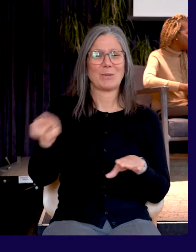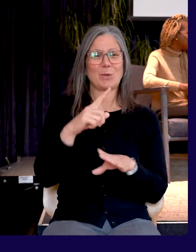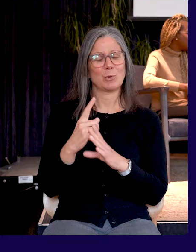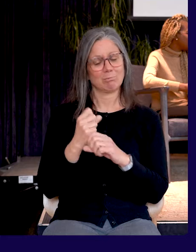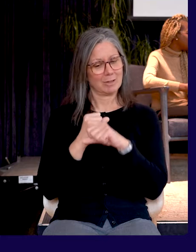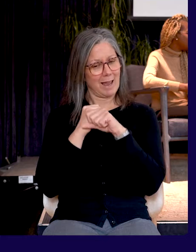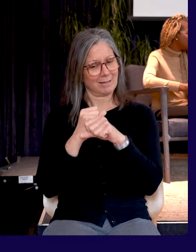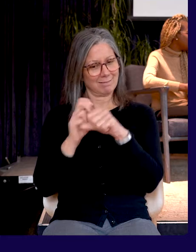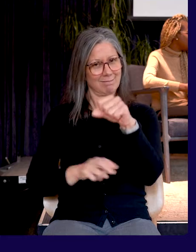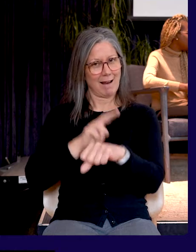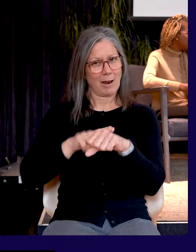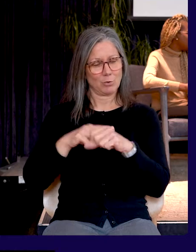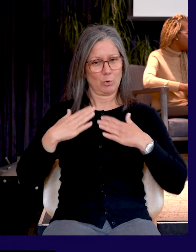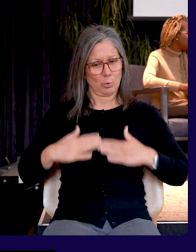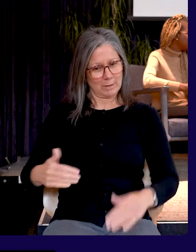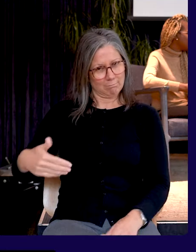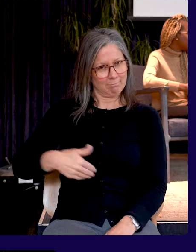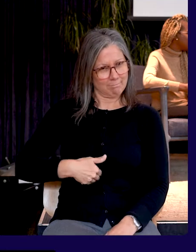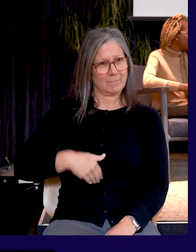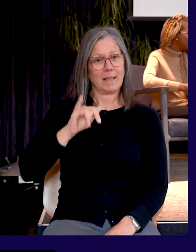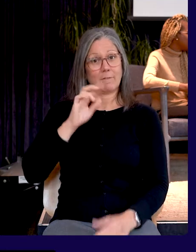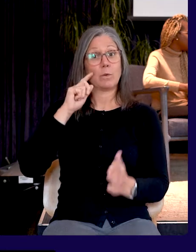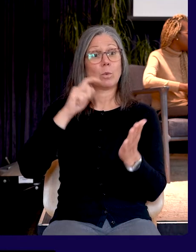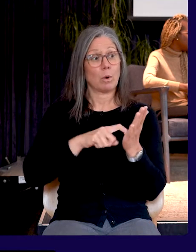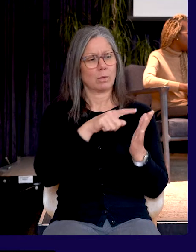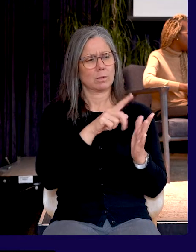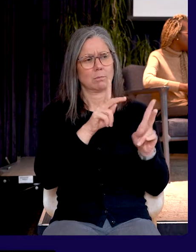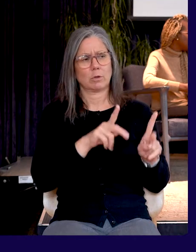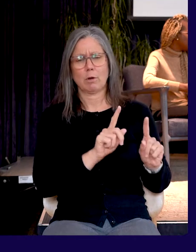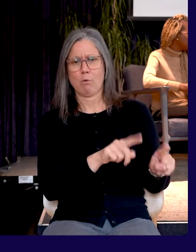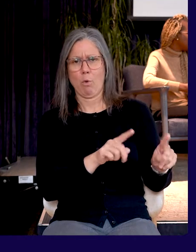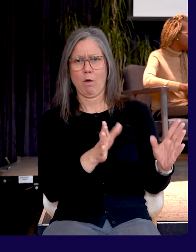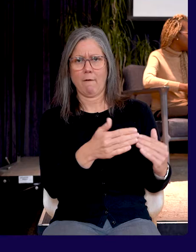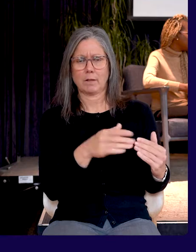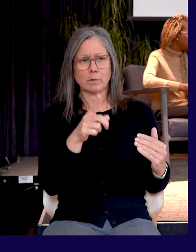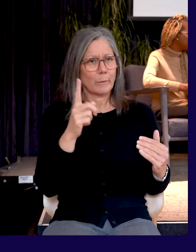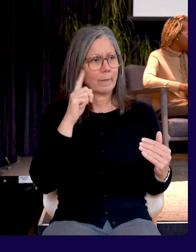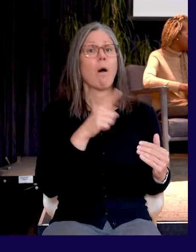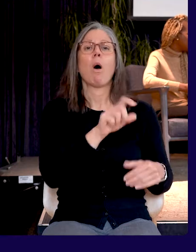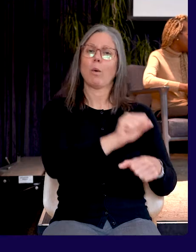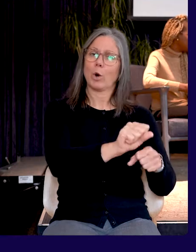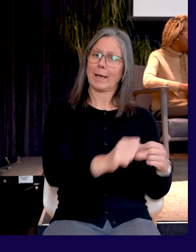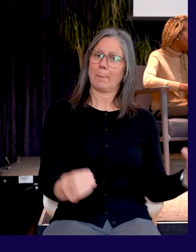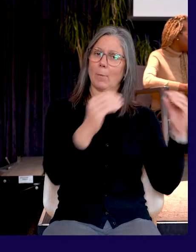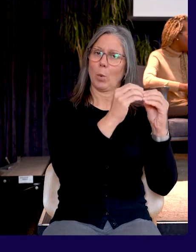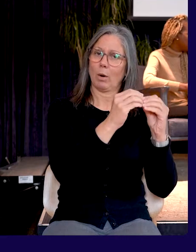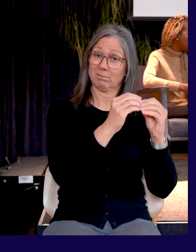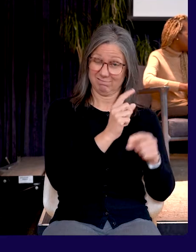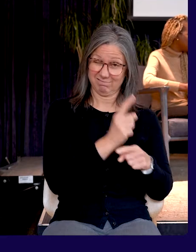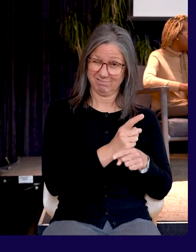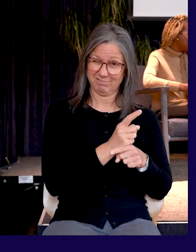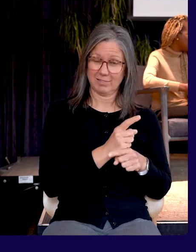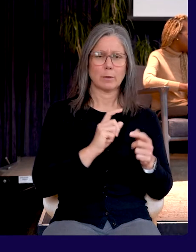natural human inclination, which is that if you see more of a person in the office, you think, oh, they're working more, right?